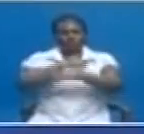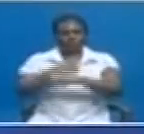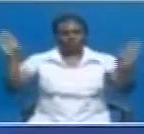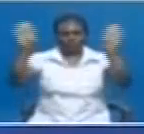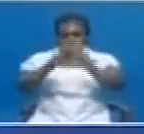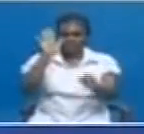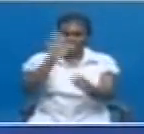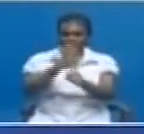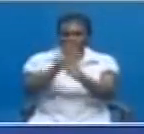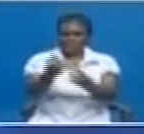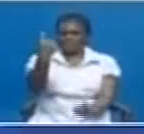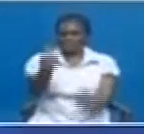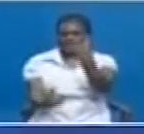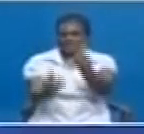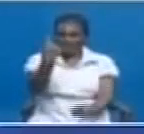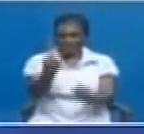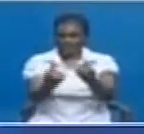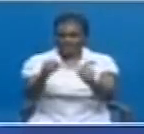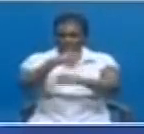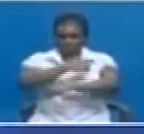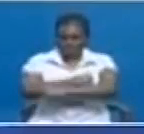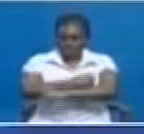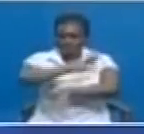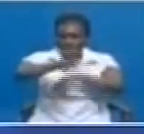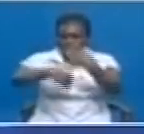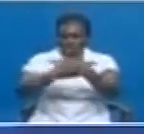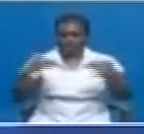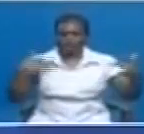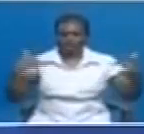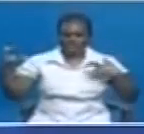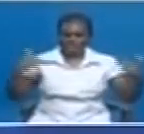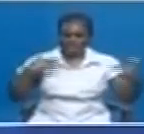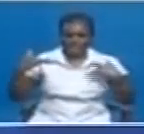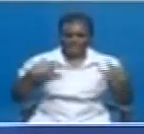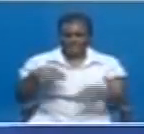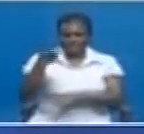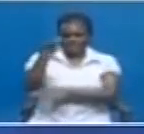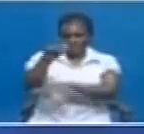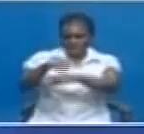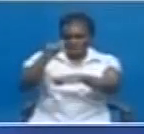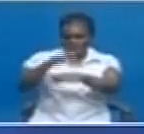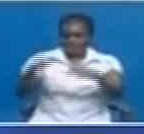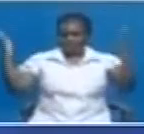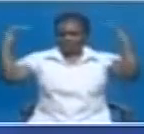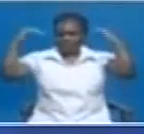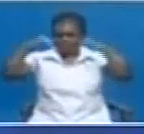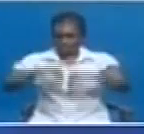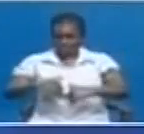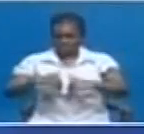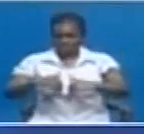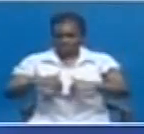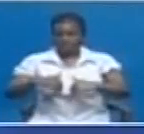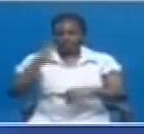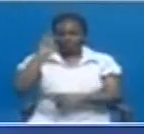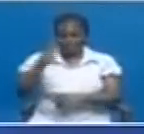many incidents of fires in schools and of great concern to all of us. And that is the reason why we called a stakeholders forum to put our heads together to